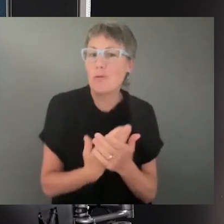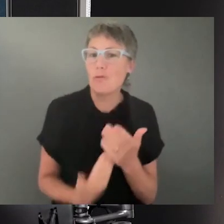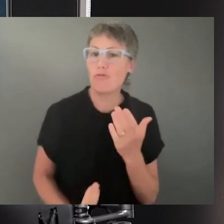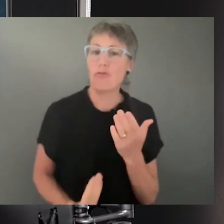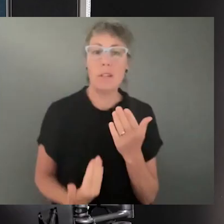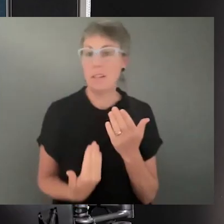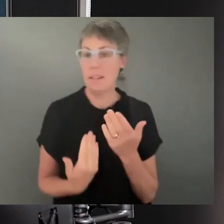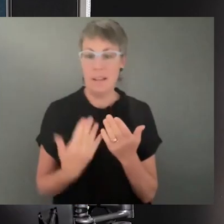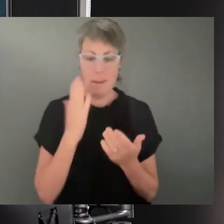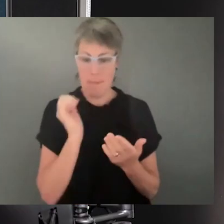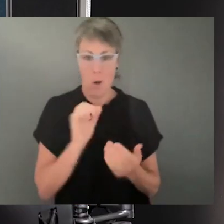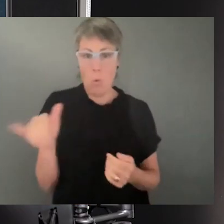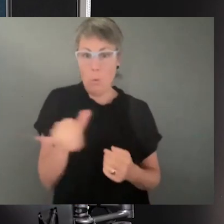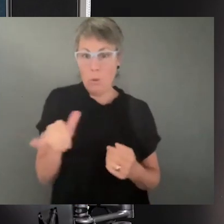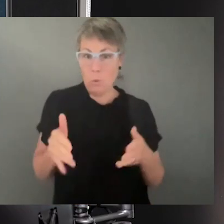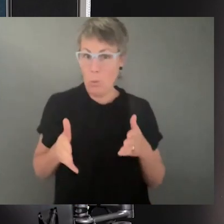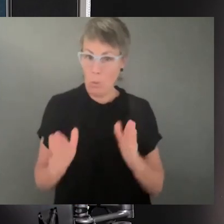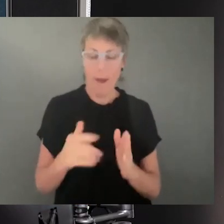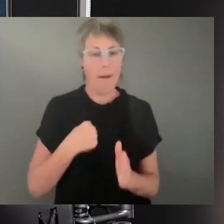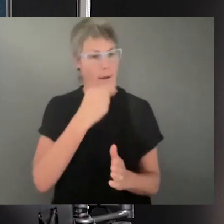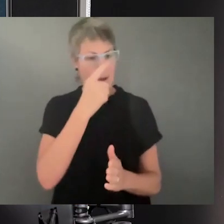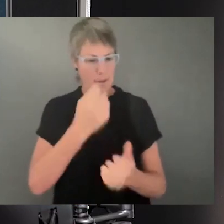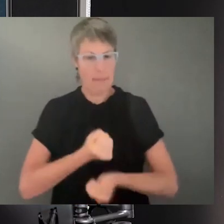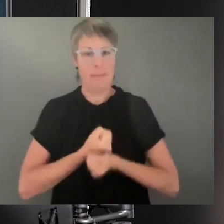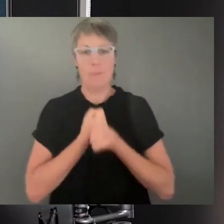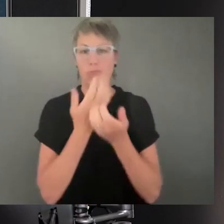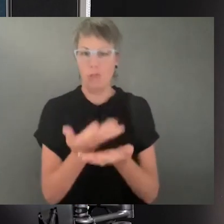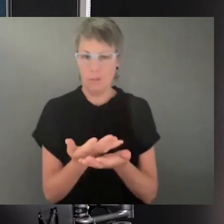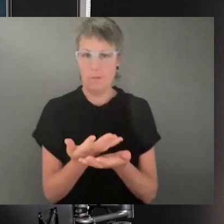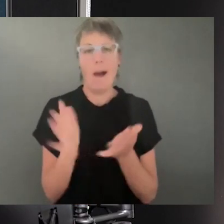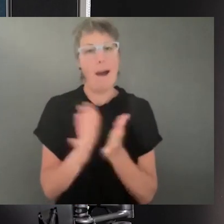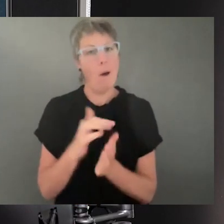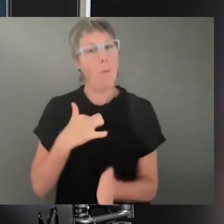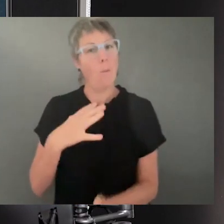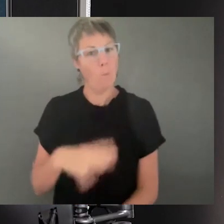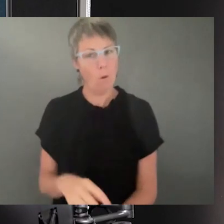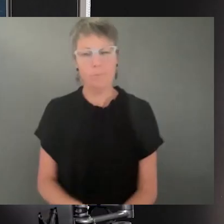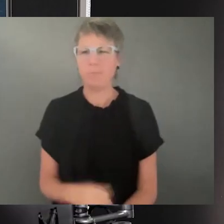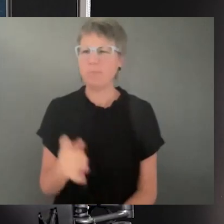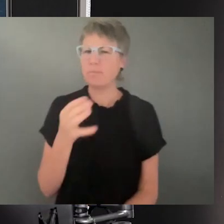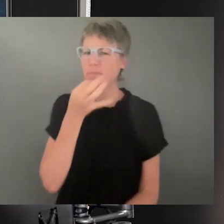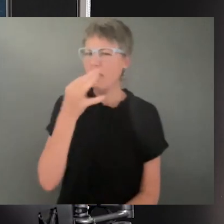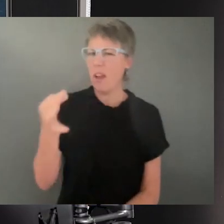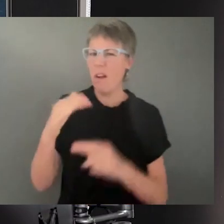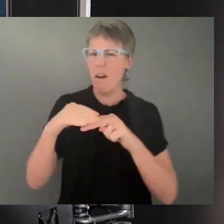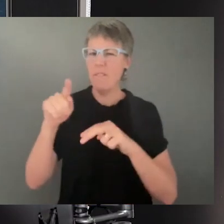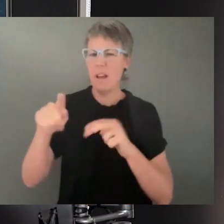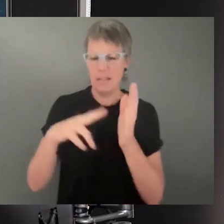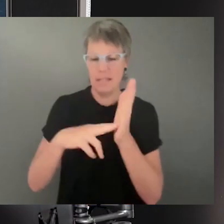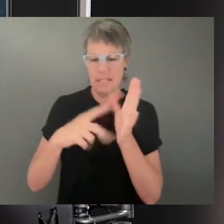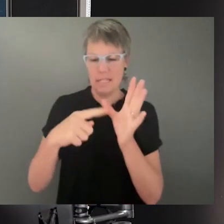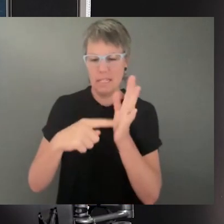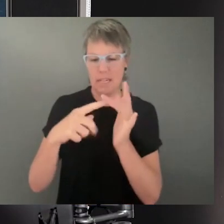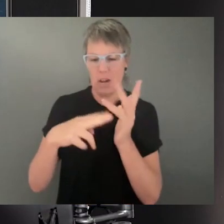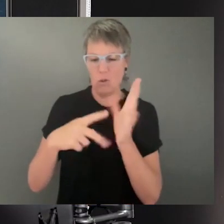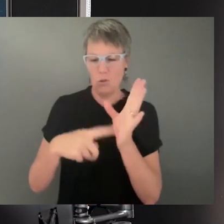about this National Archive that you've been part of establishing. So it's a conversation we've been having we